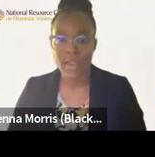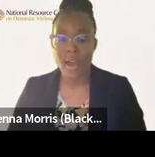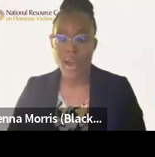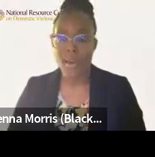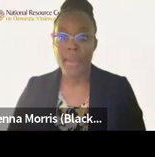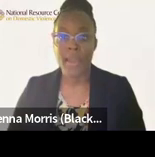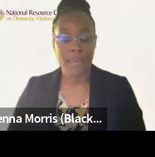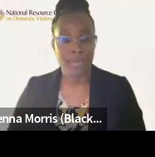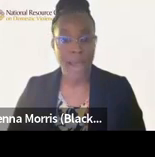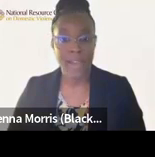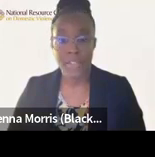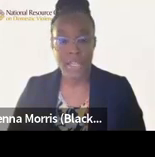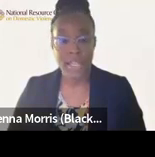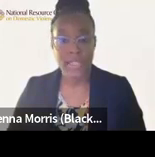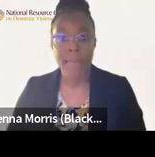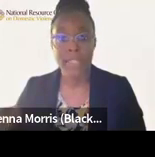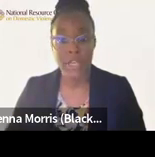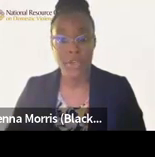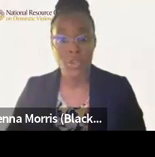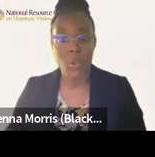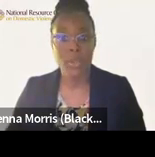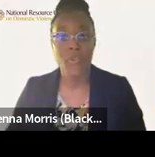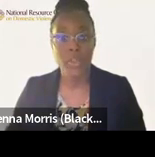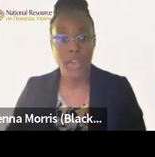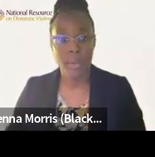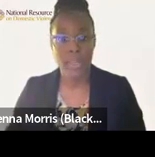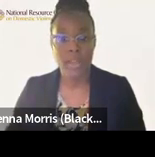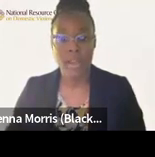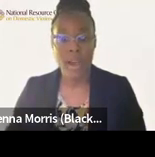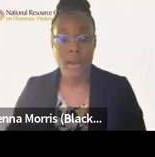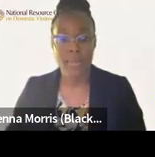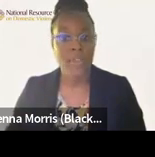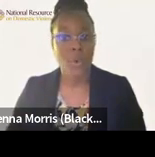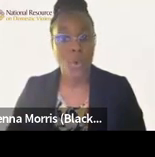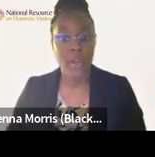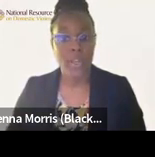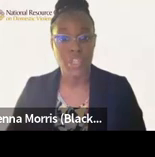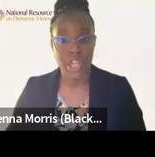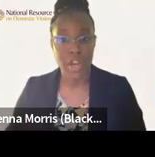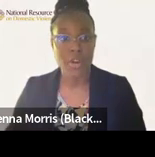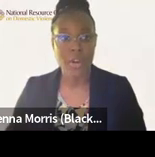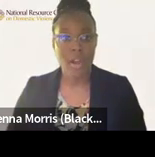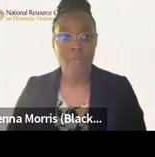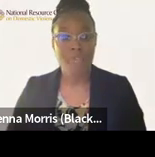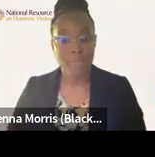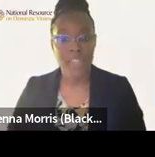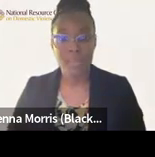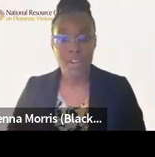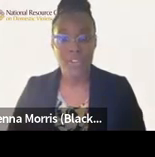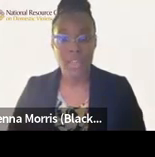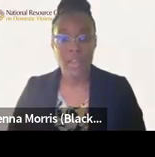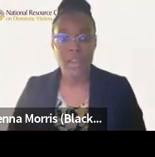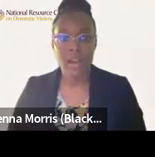briefing. My understanding is that materials will be forthcoming in the recording shared from